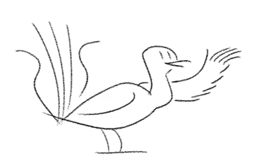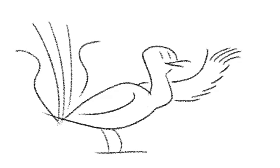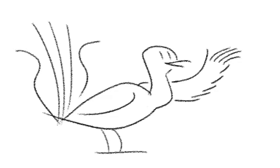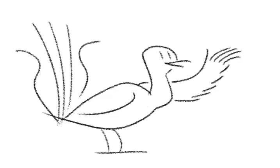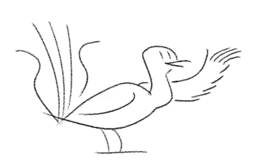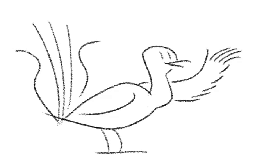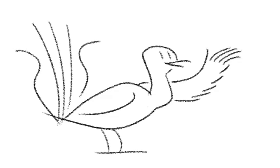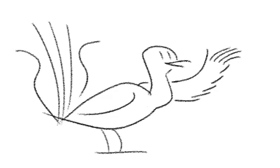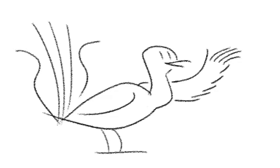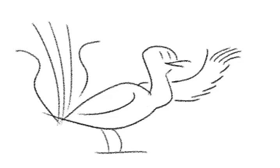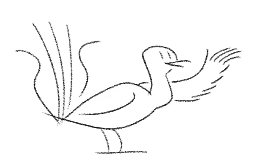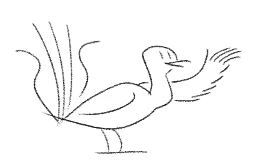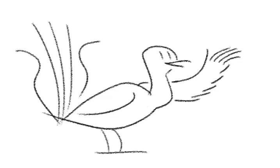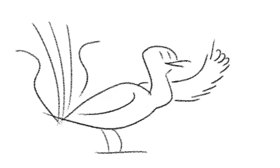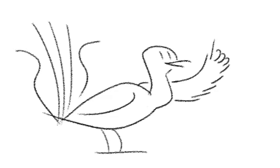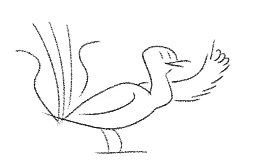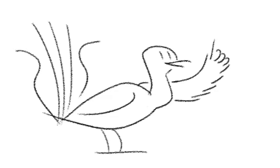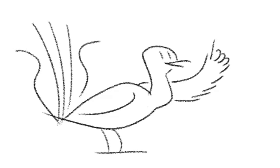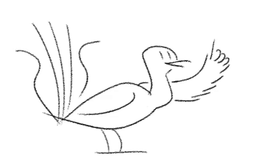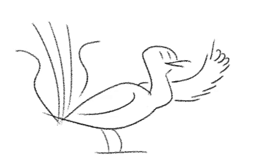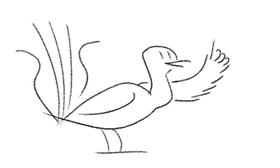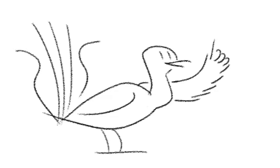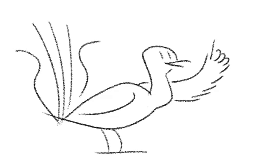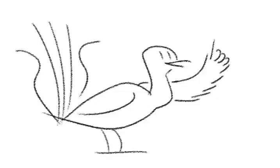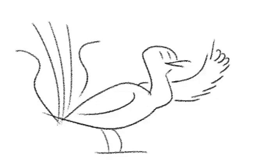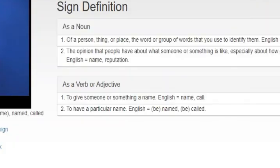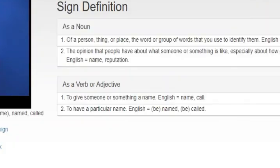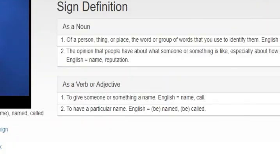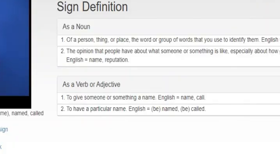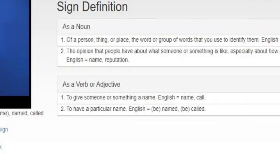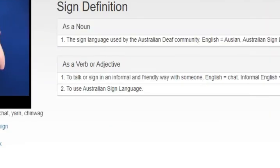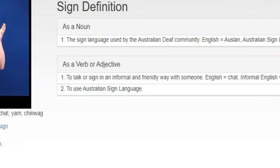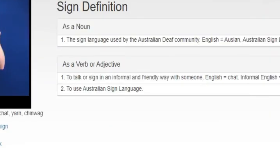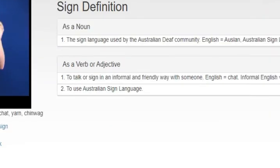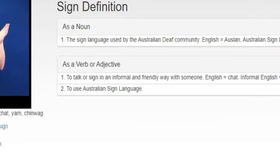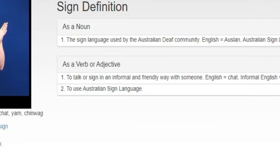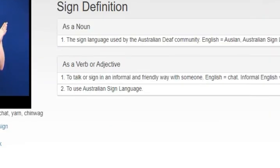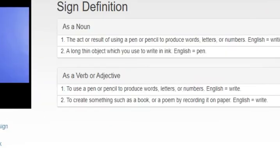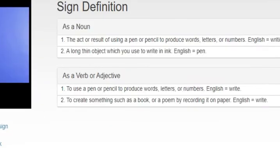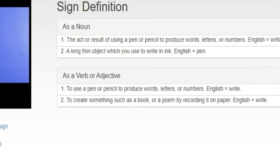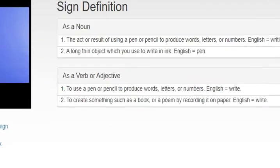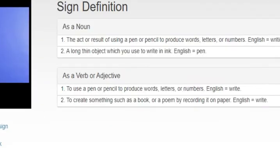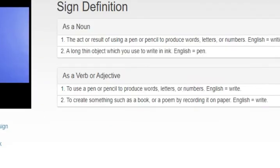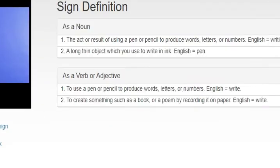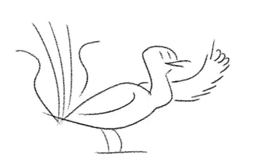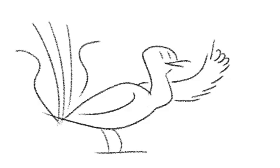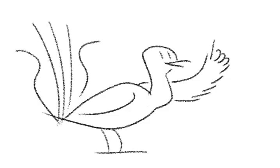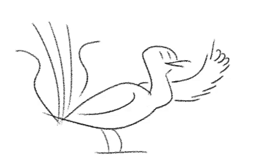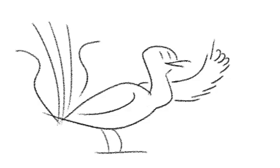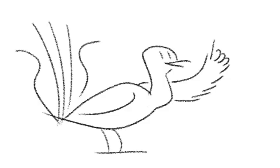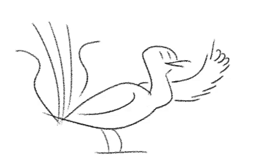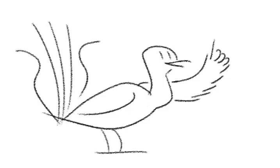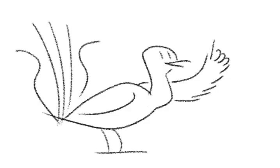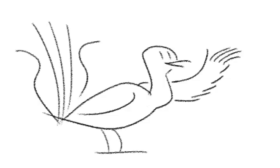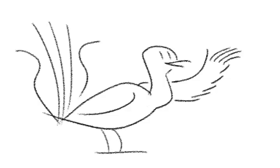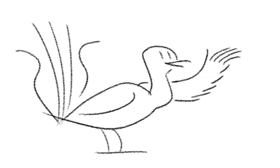as well as subscribe and ring that notification bell. But anyway, for those of you that don't know, Auslan is pretty much the de facto sign language spoken by the